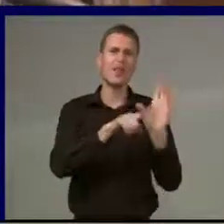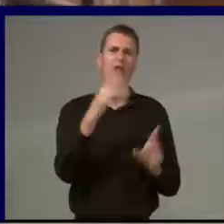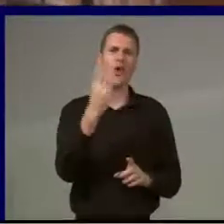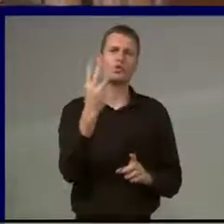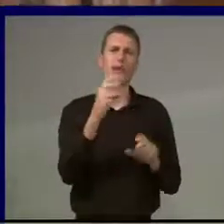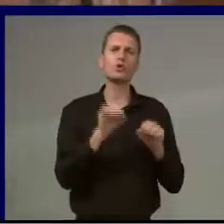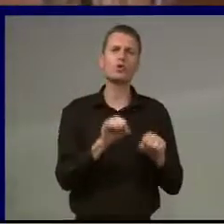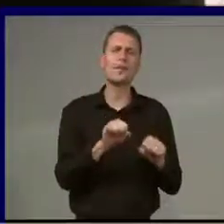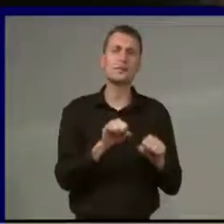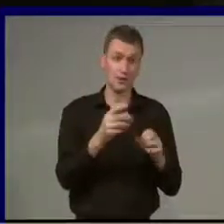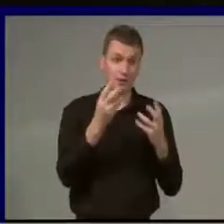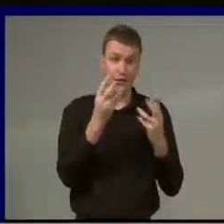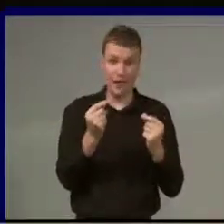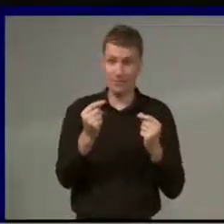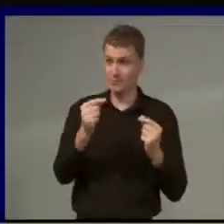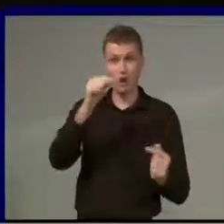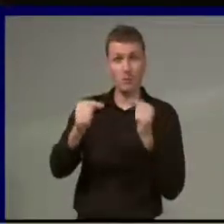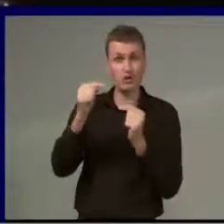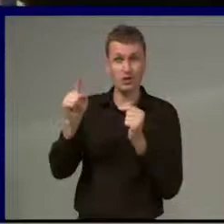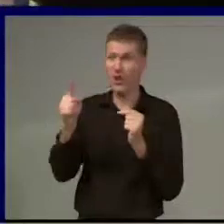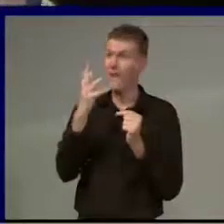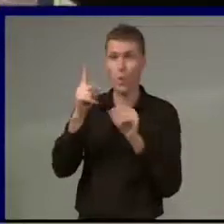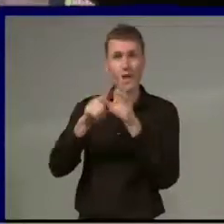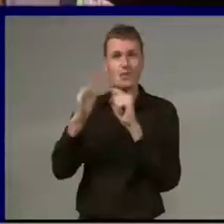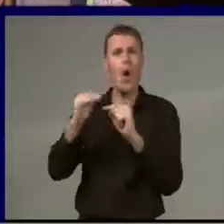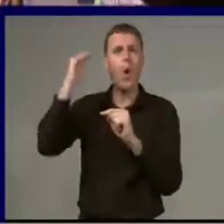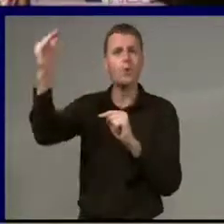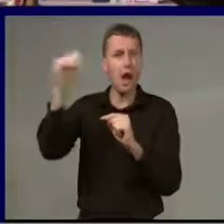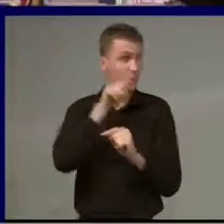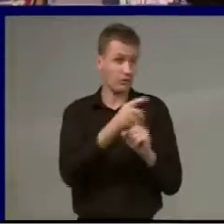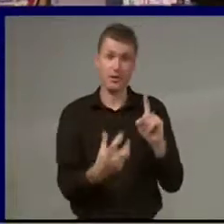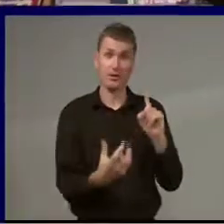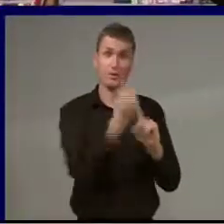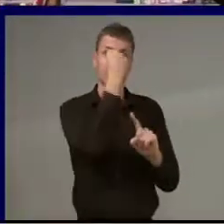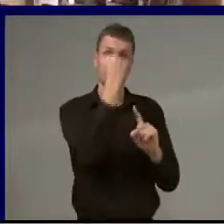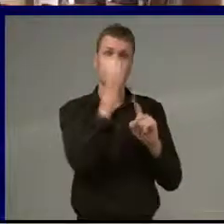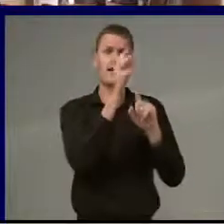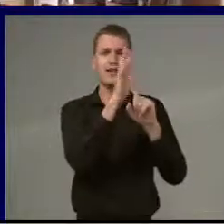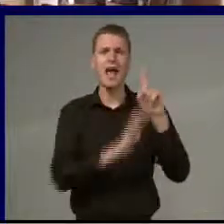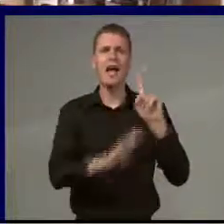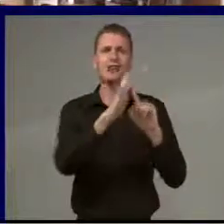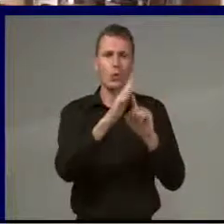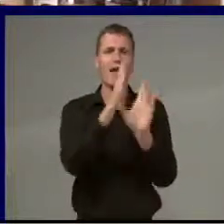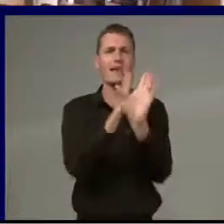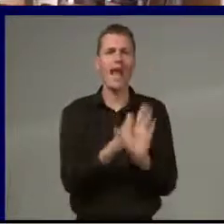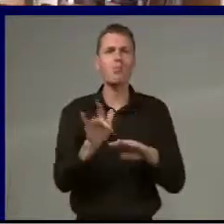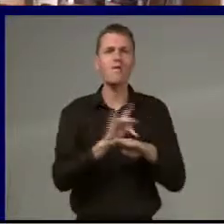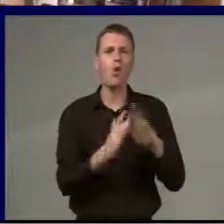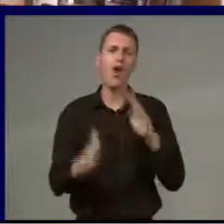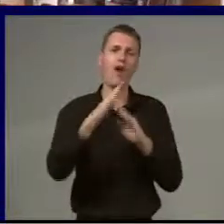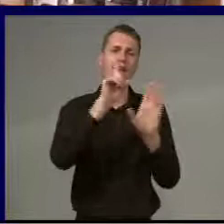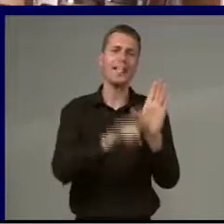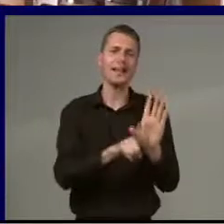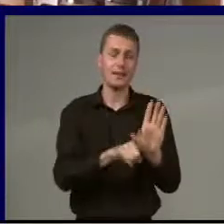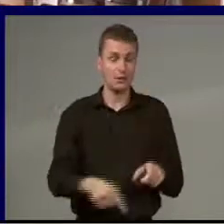4 years older than her to be named the National Young Performer of the Year. I went with no expectations whatsoever. I kind